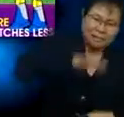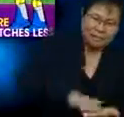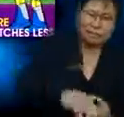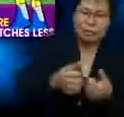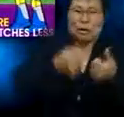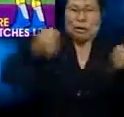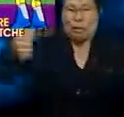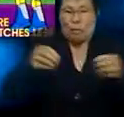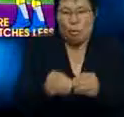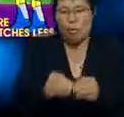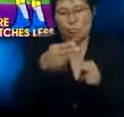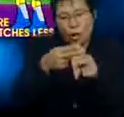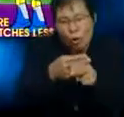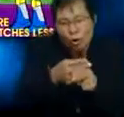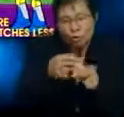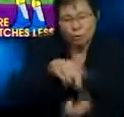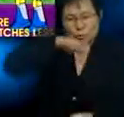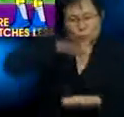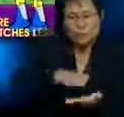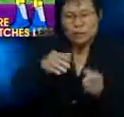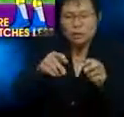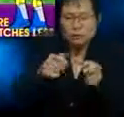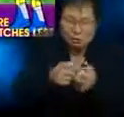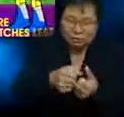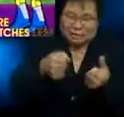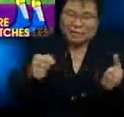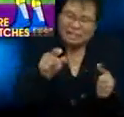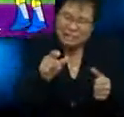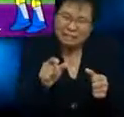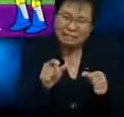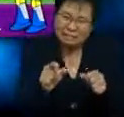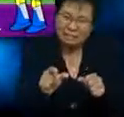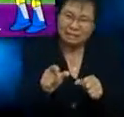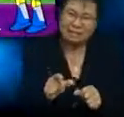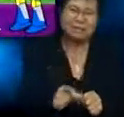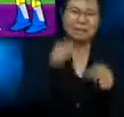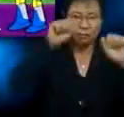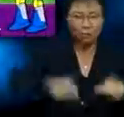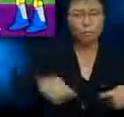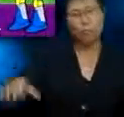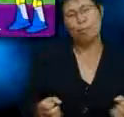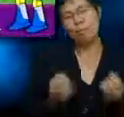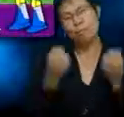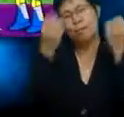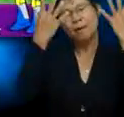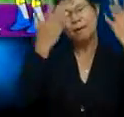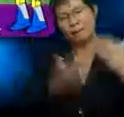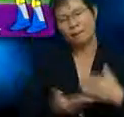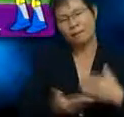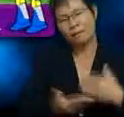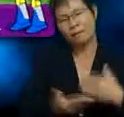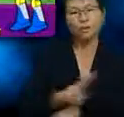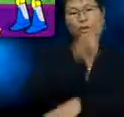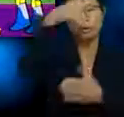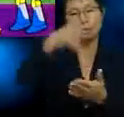stretches more, short spring stretches less. It can do many